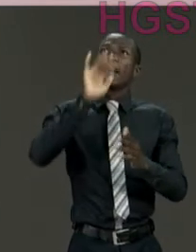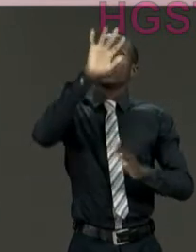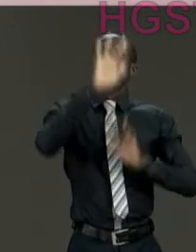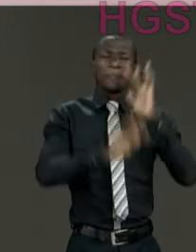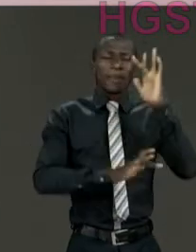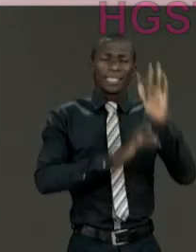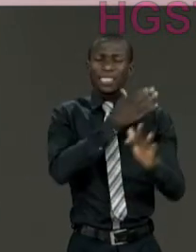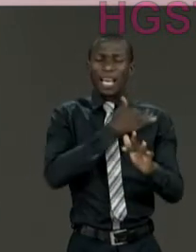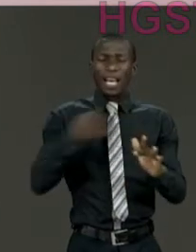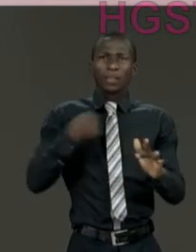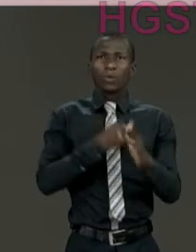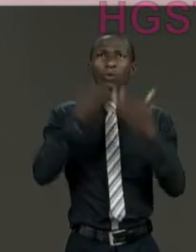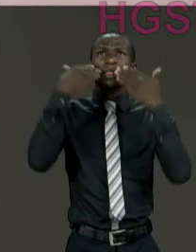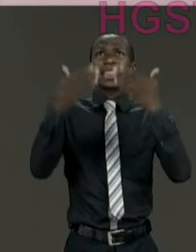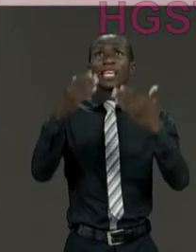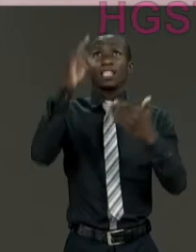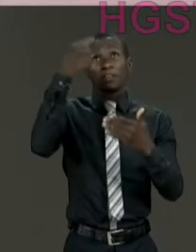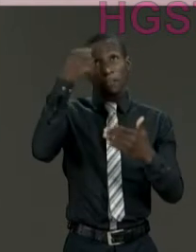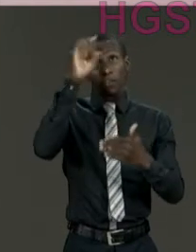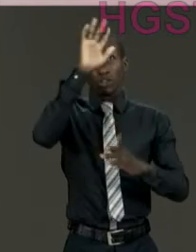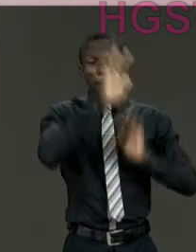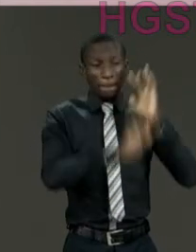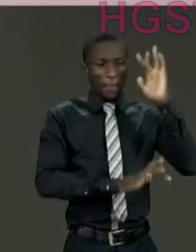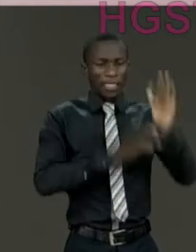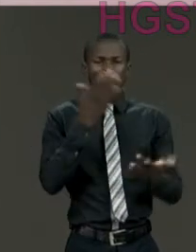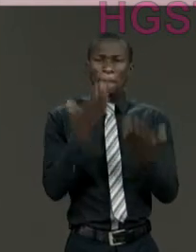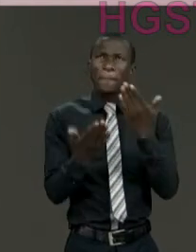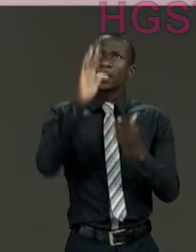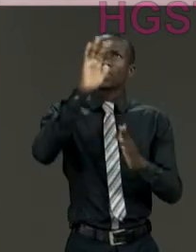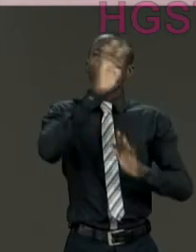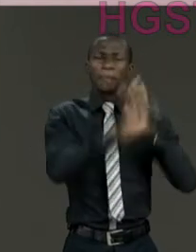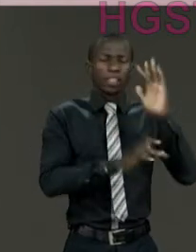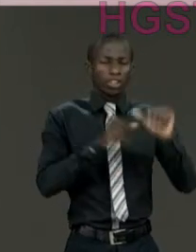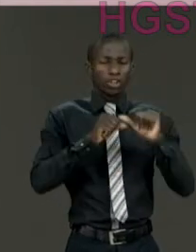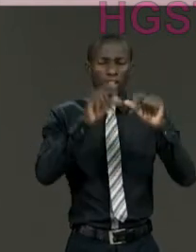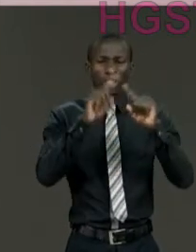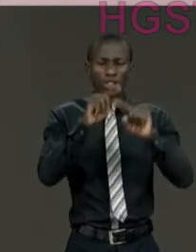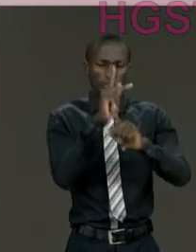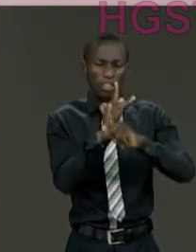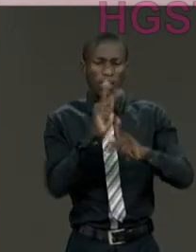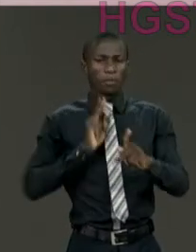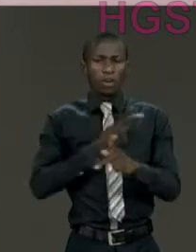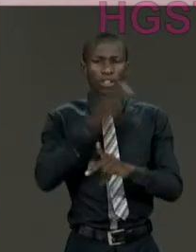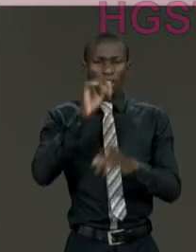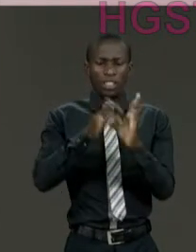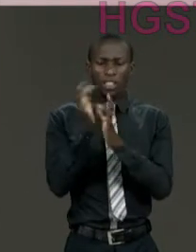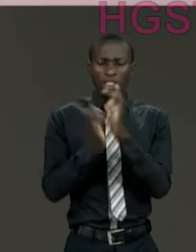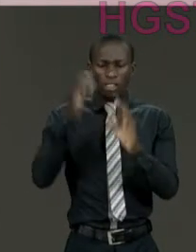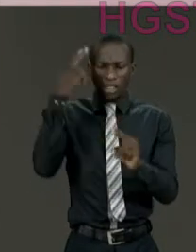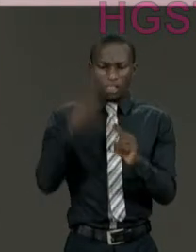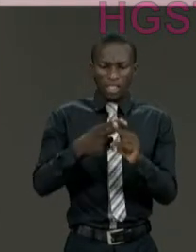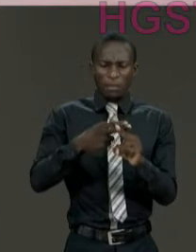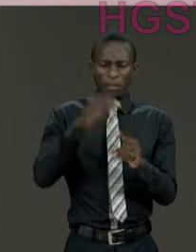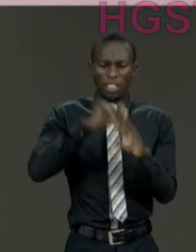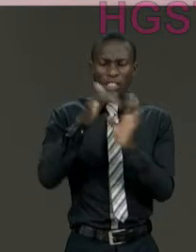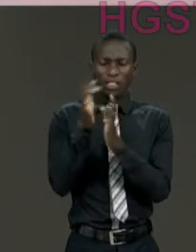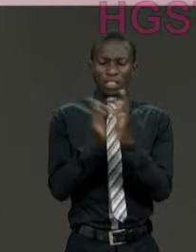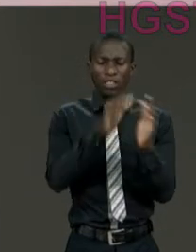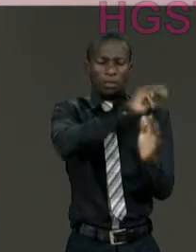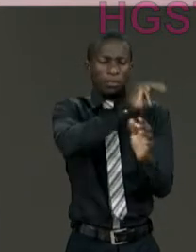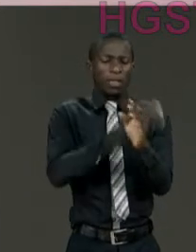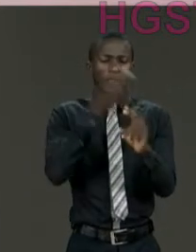mercy. May Your mercy continue to sustain us in Jesus' name. In Jesus' mighty name